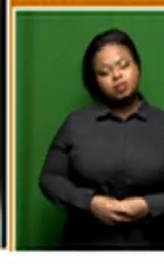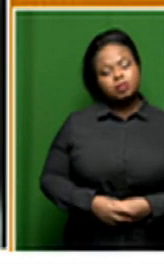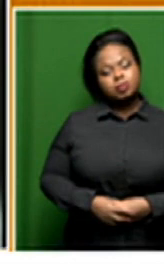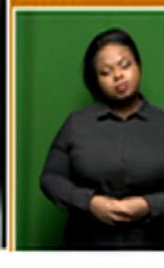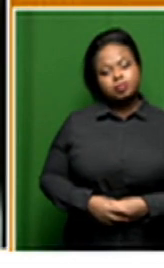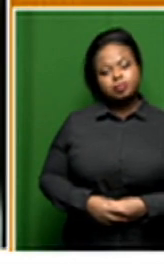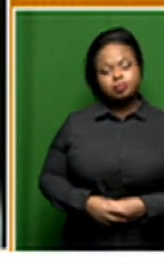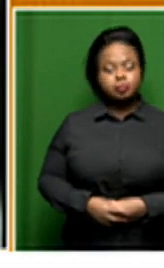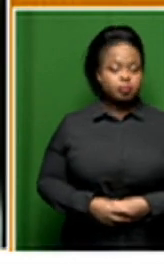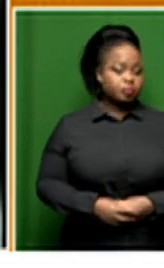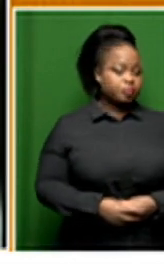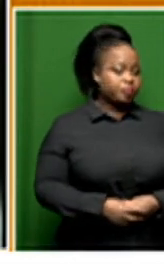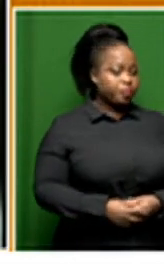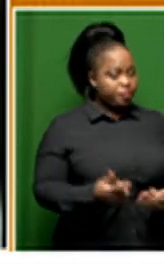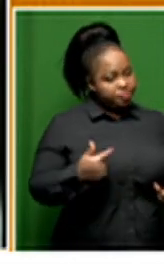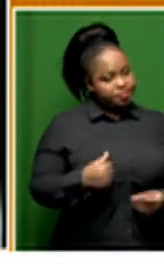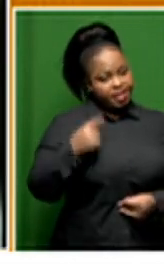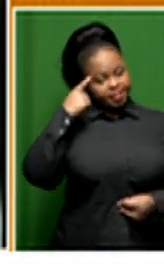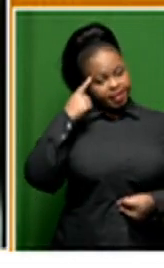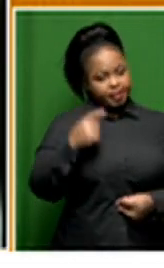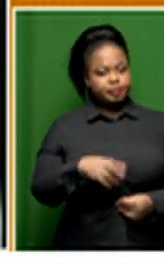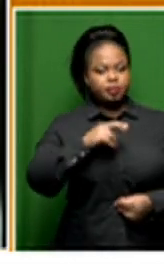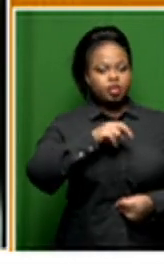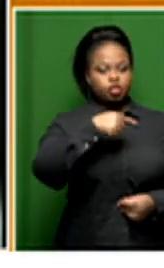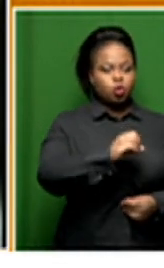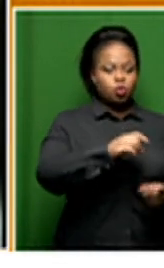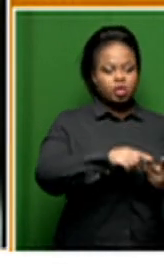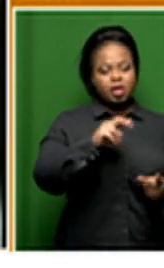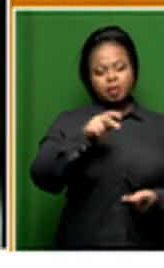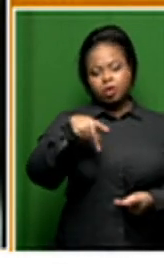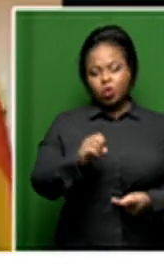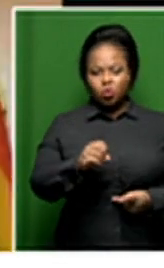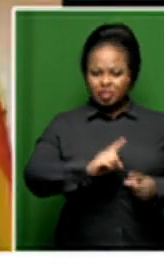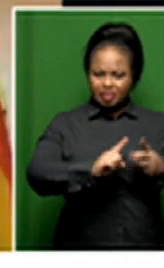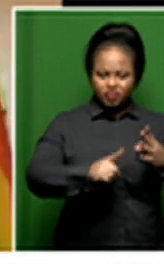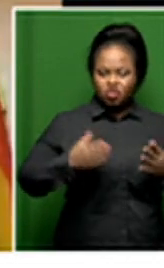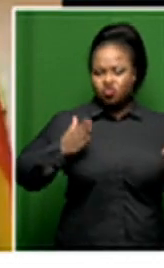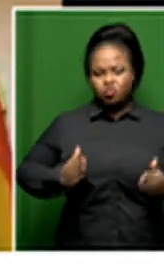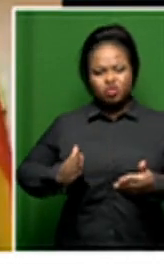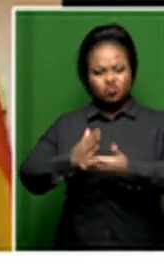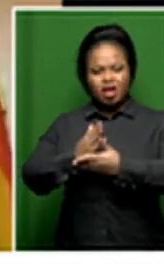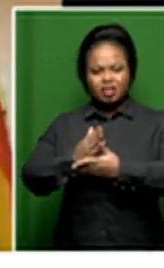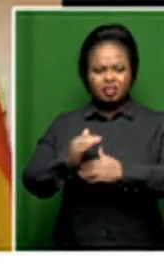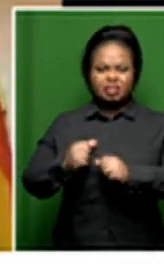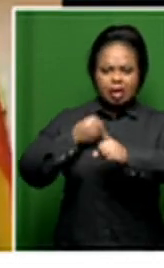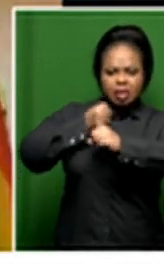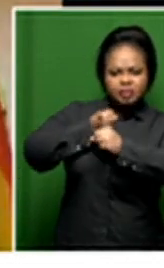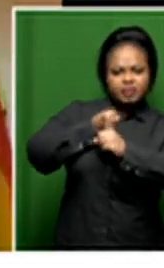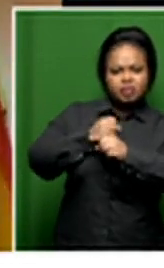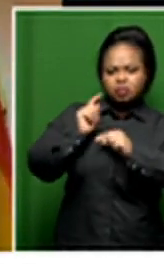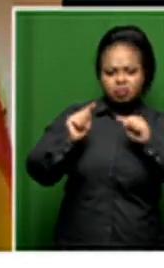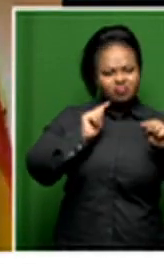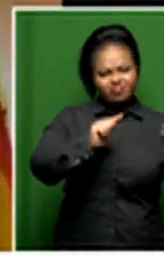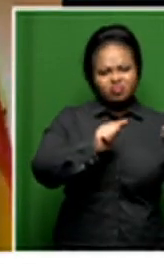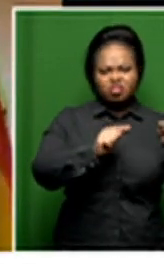Look, I think, civil society organizations, human rights actors, activists have